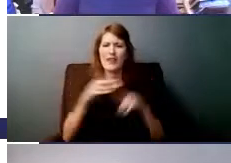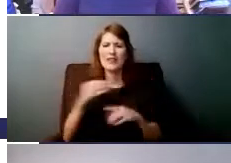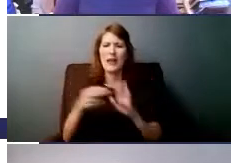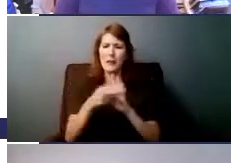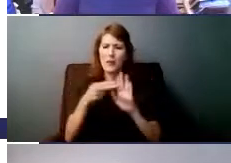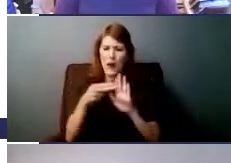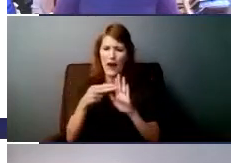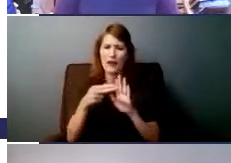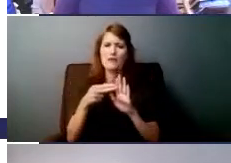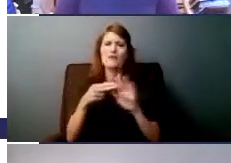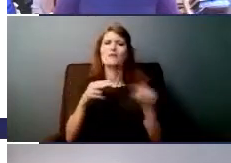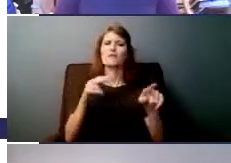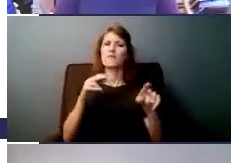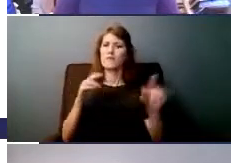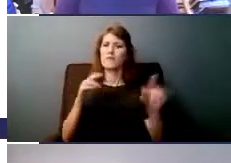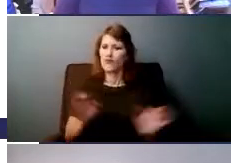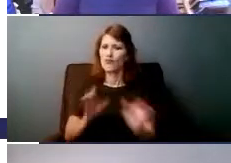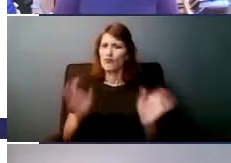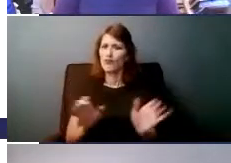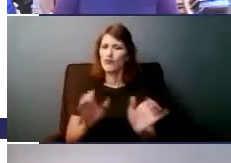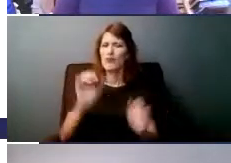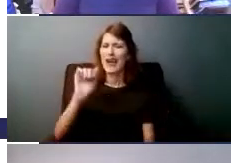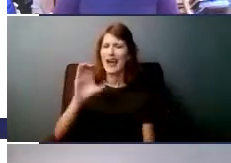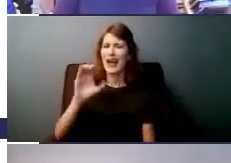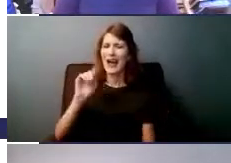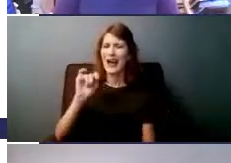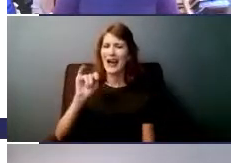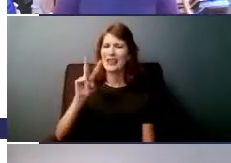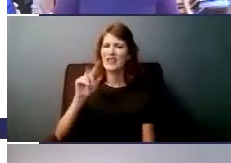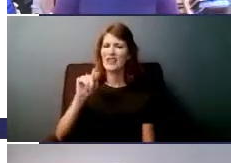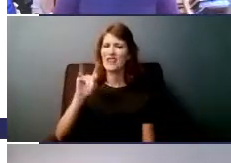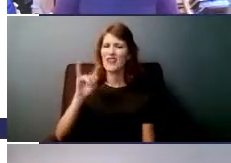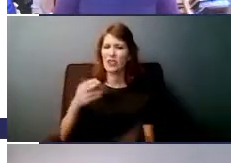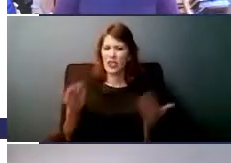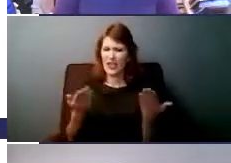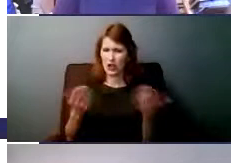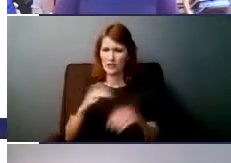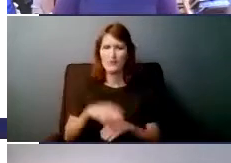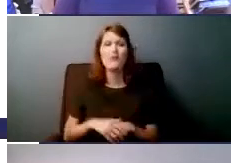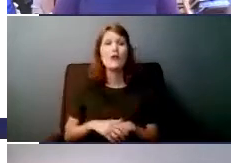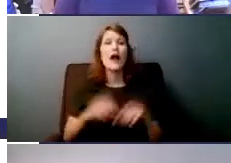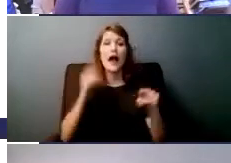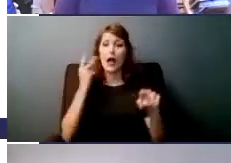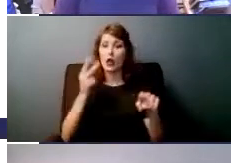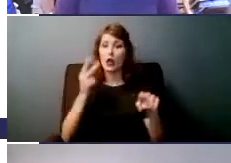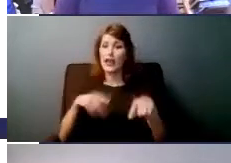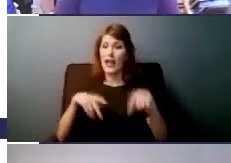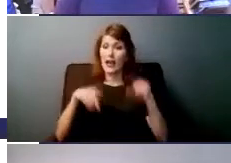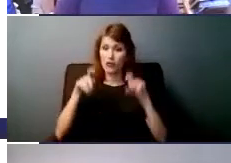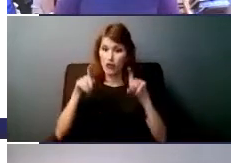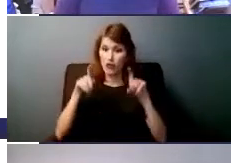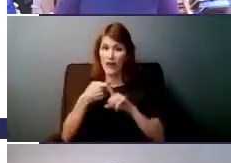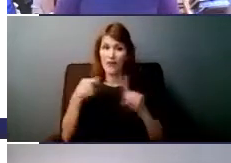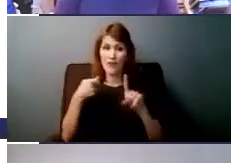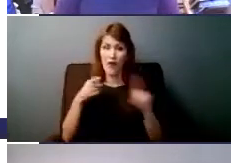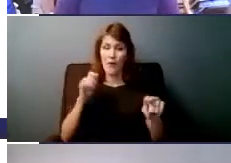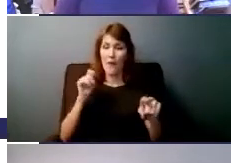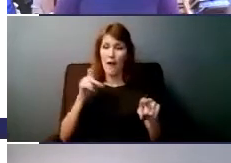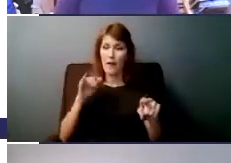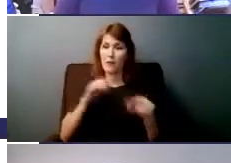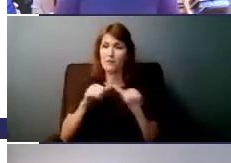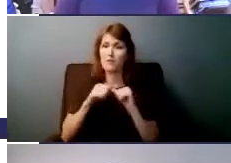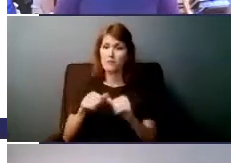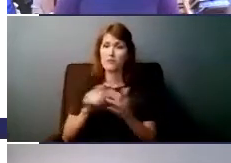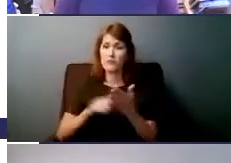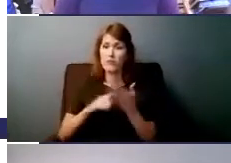the planet. And looking at their survey from the end of April and then continuing some of their research into this month here